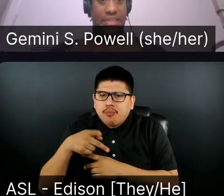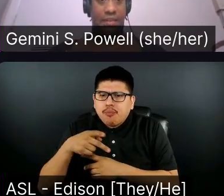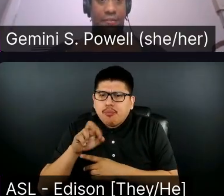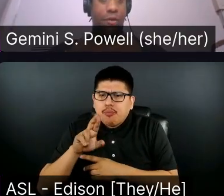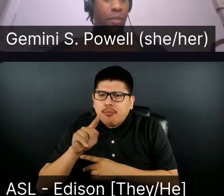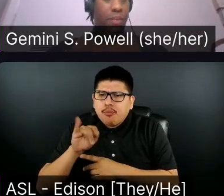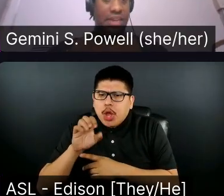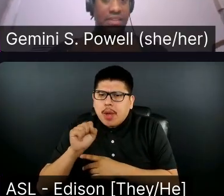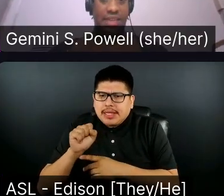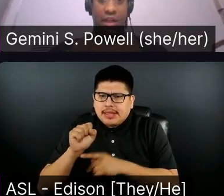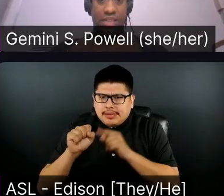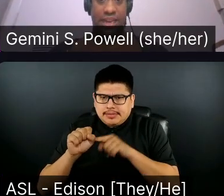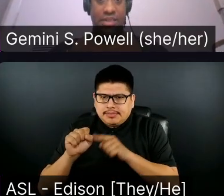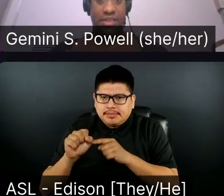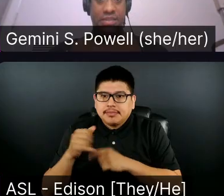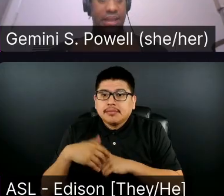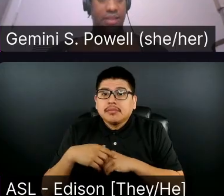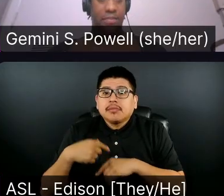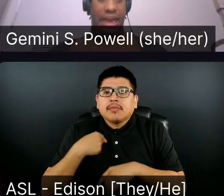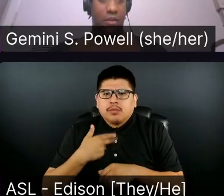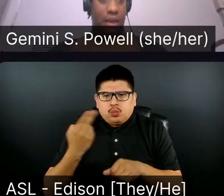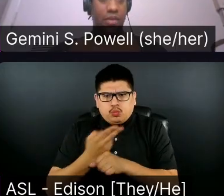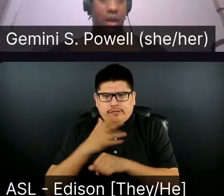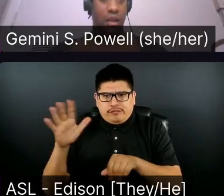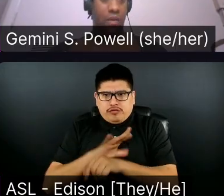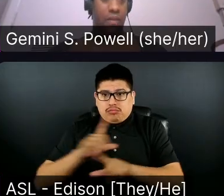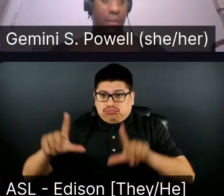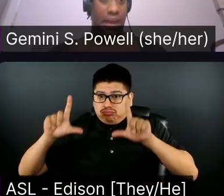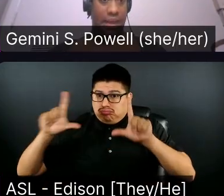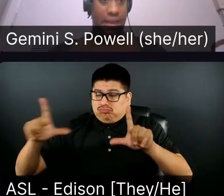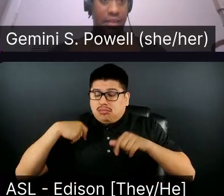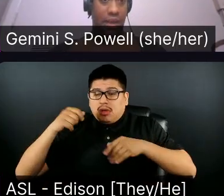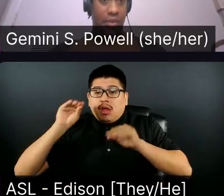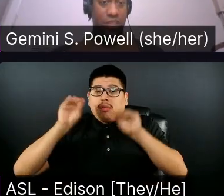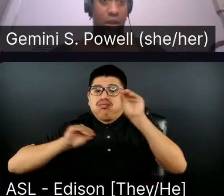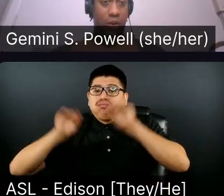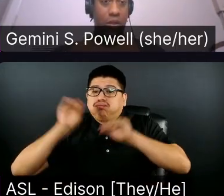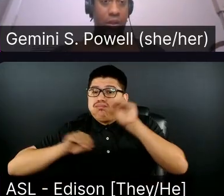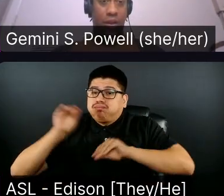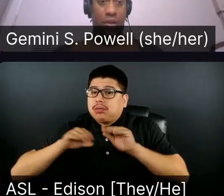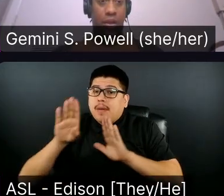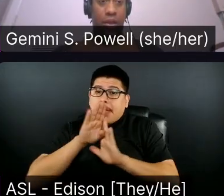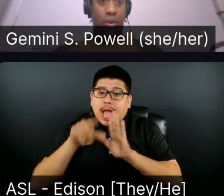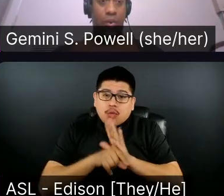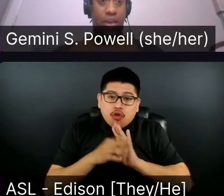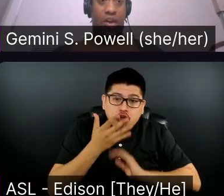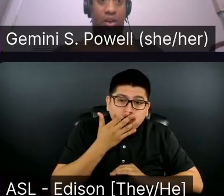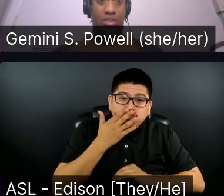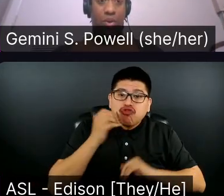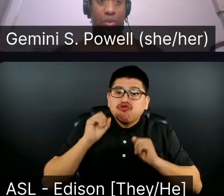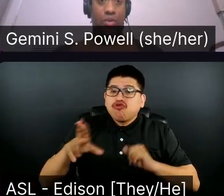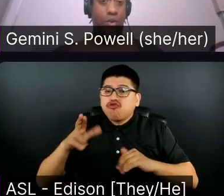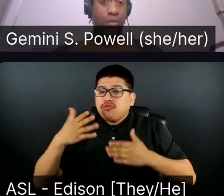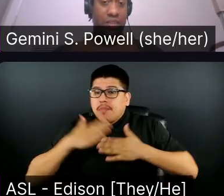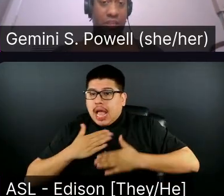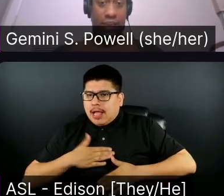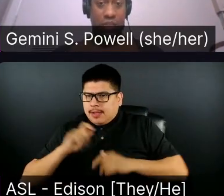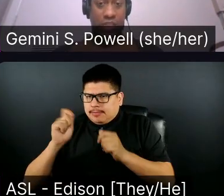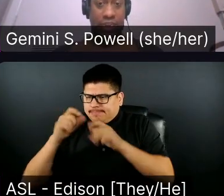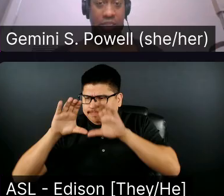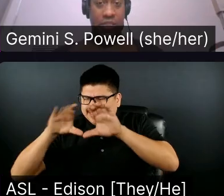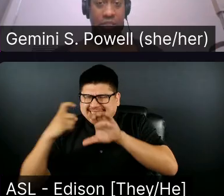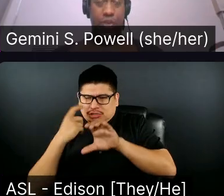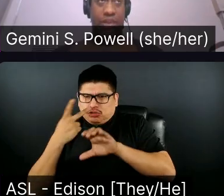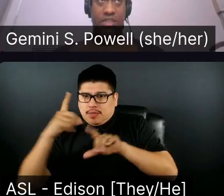We can set full page style changes like the background color on the body that we saw earlier. We can also group